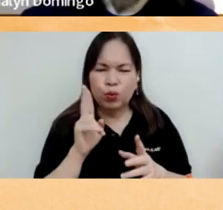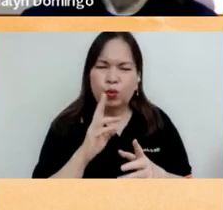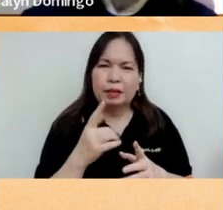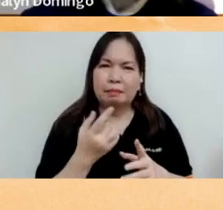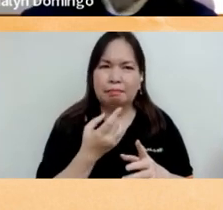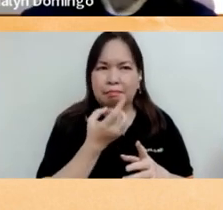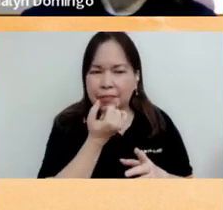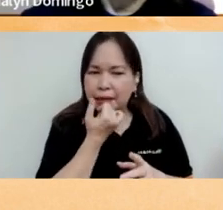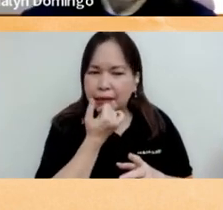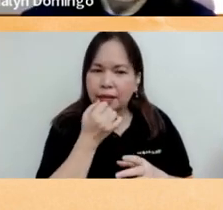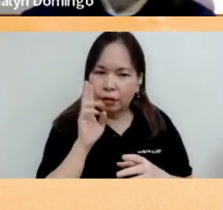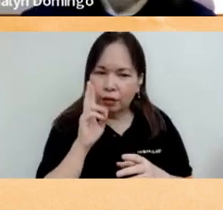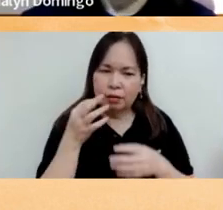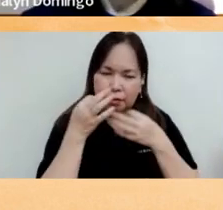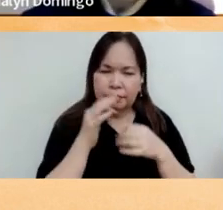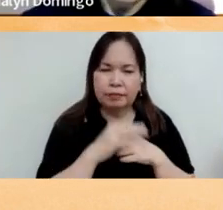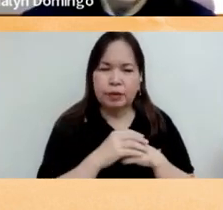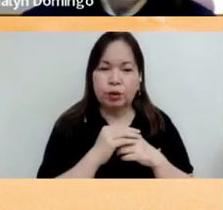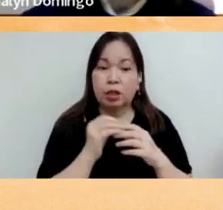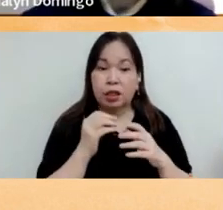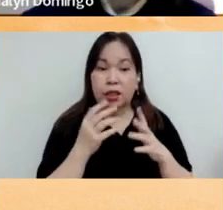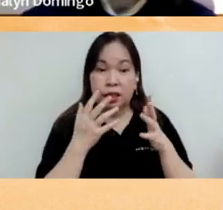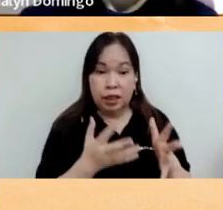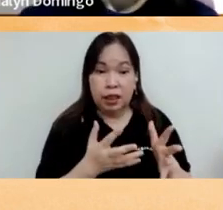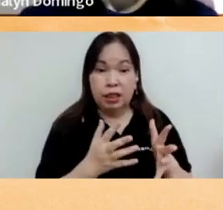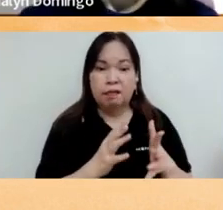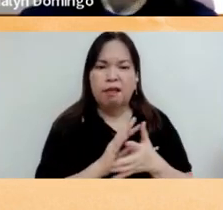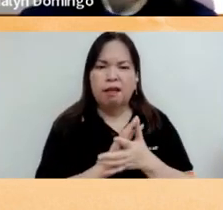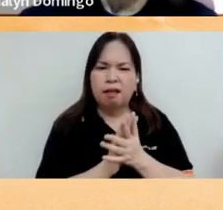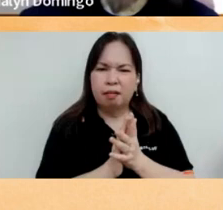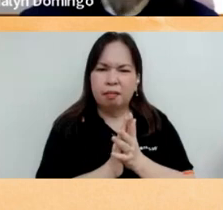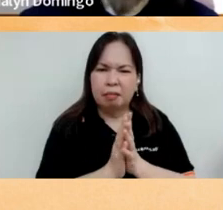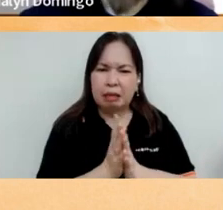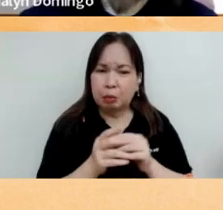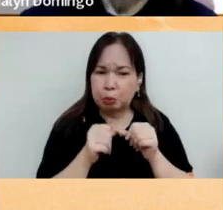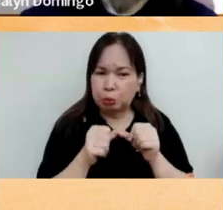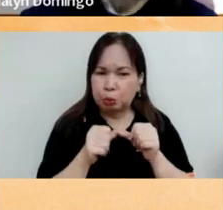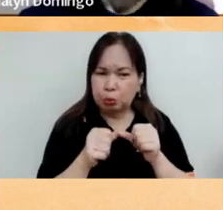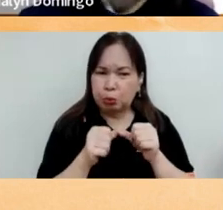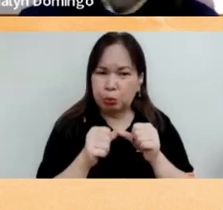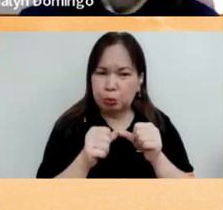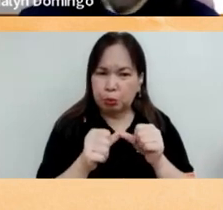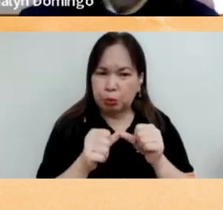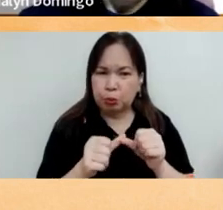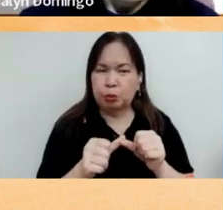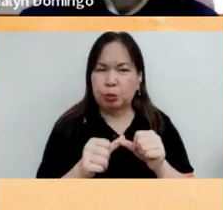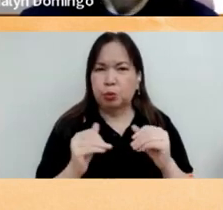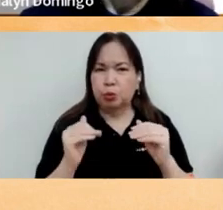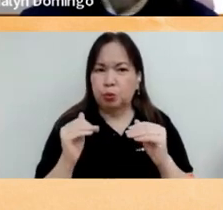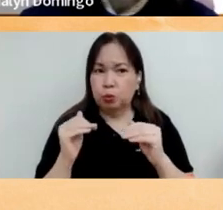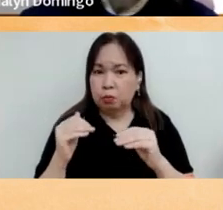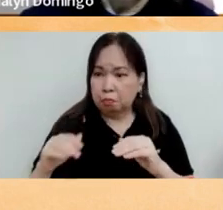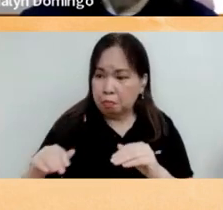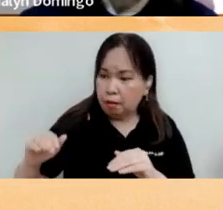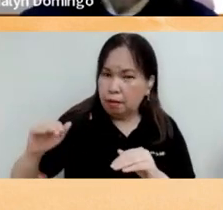the disorder can become chronic and constant and may persist into adulthood. In addition,